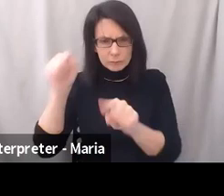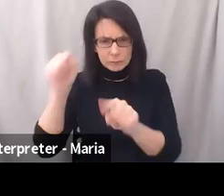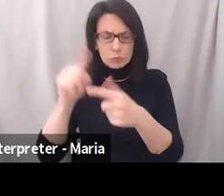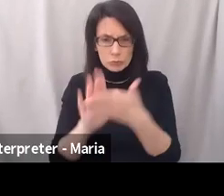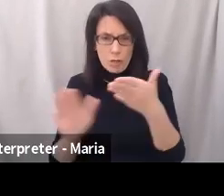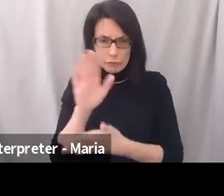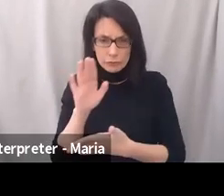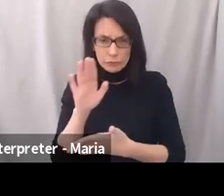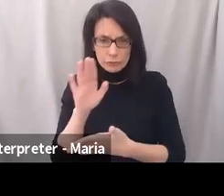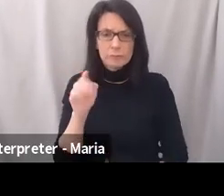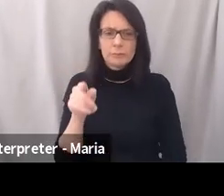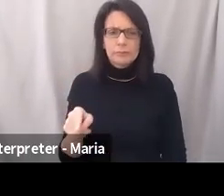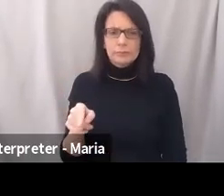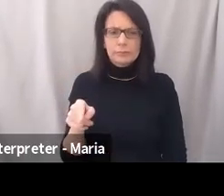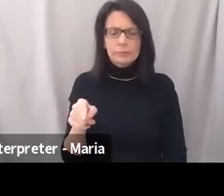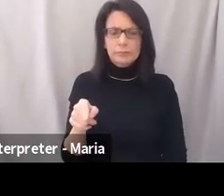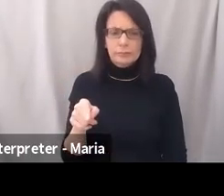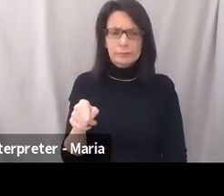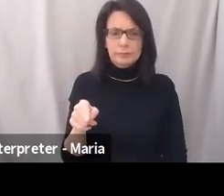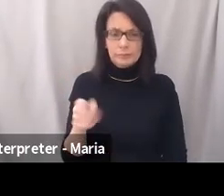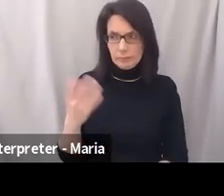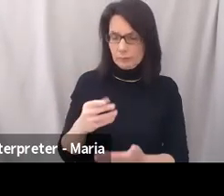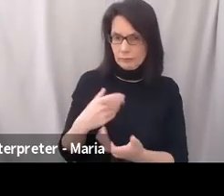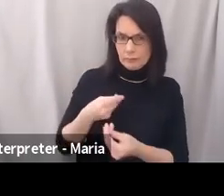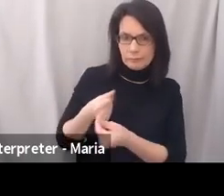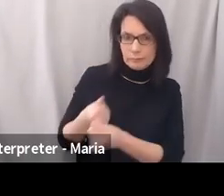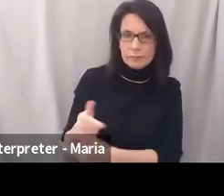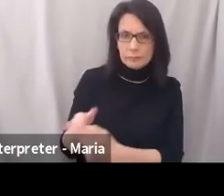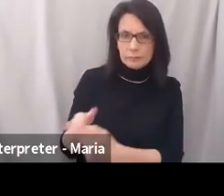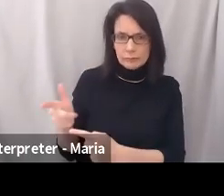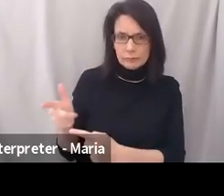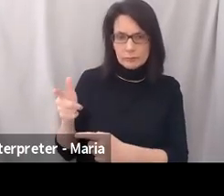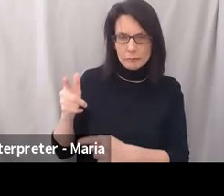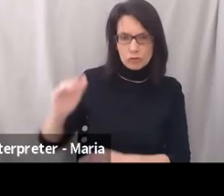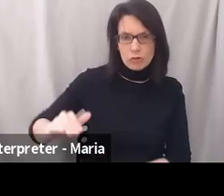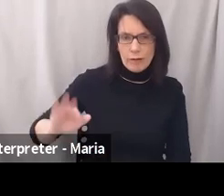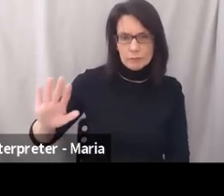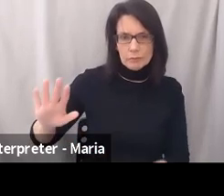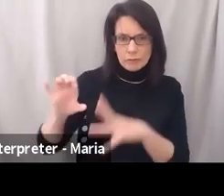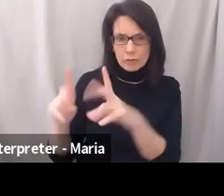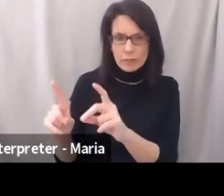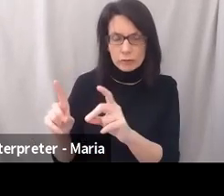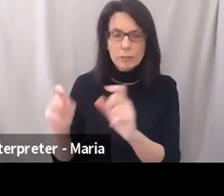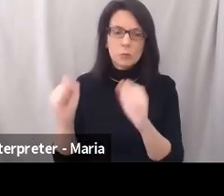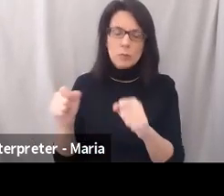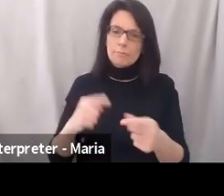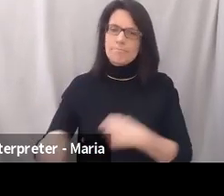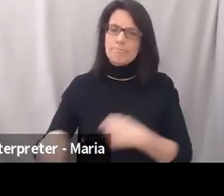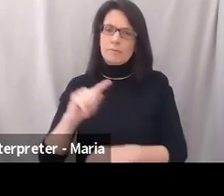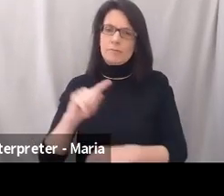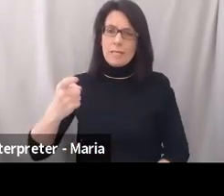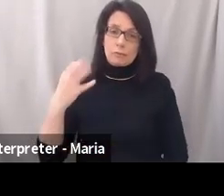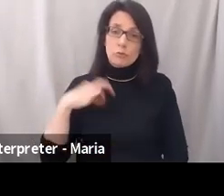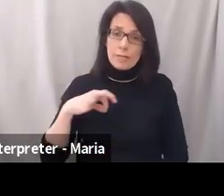the financial expenses for education, you can claim the tax credit. There's